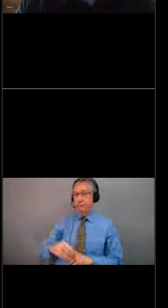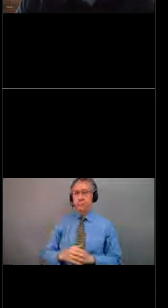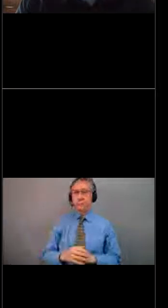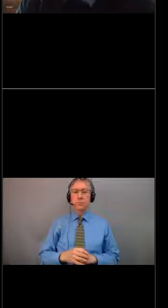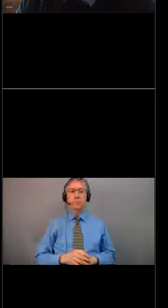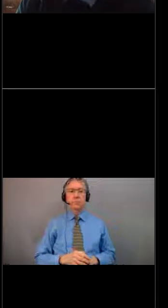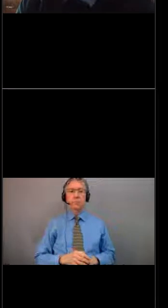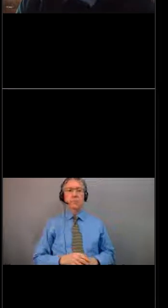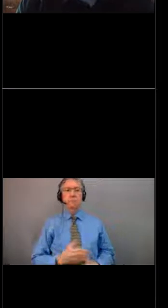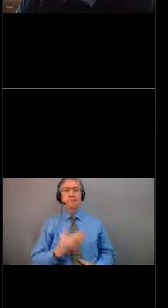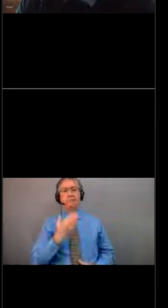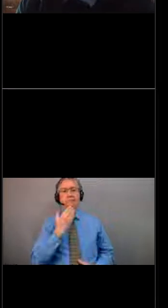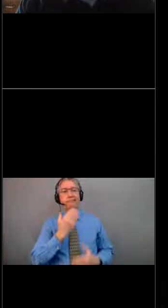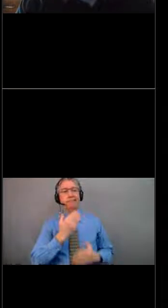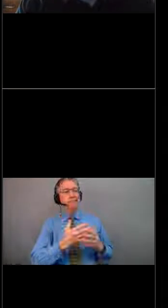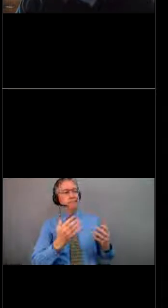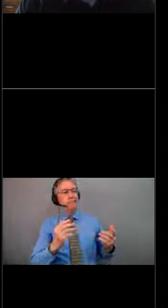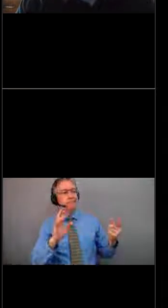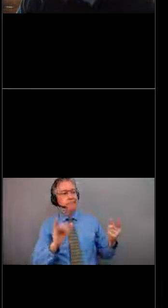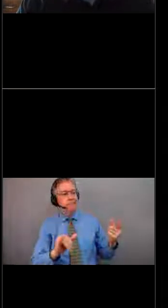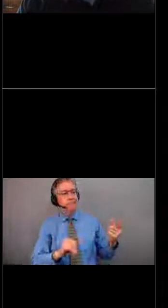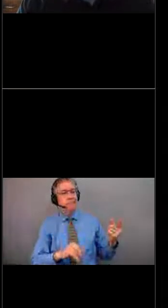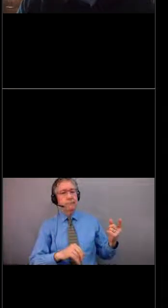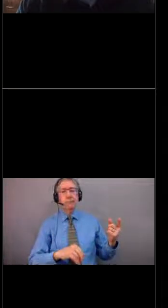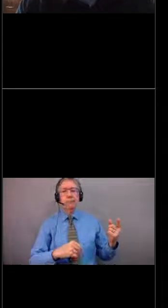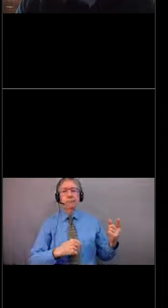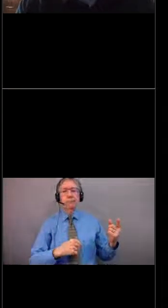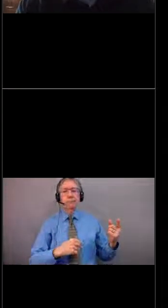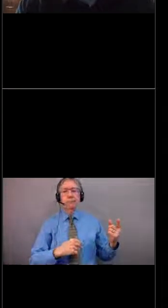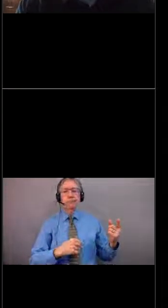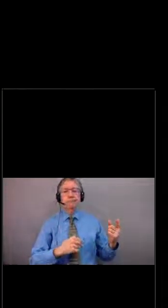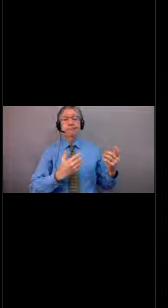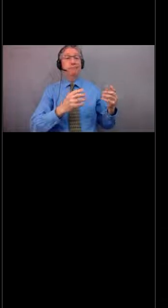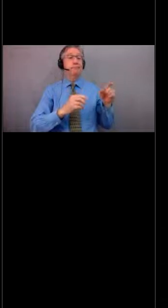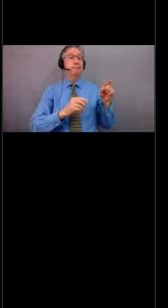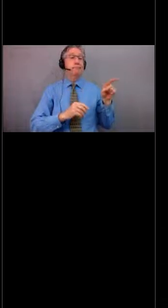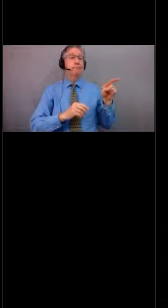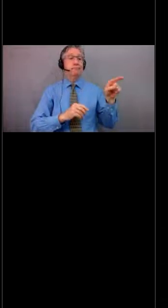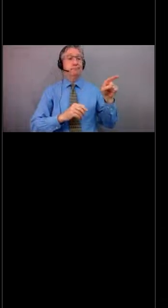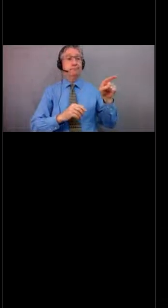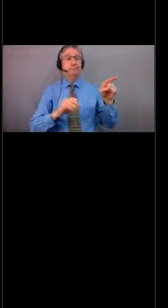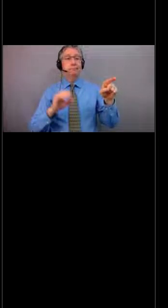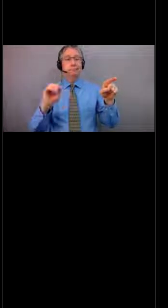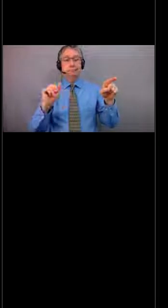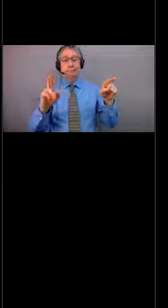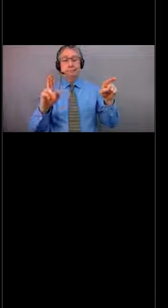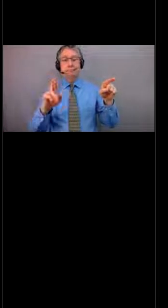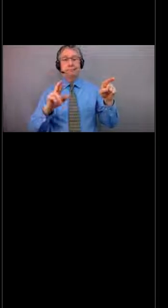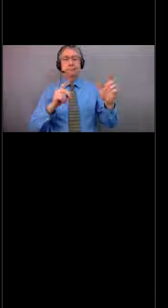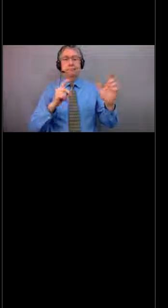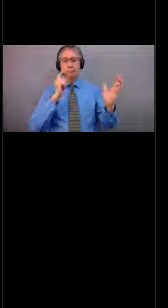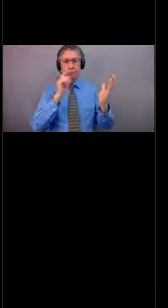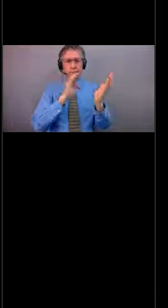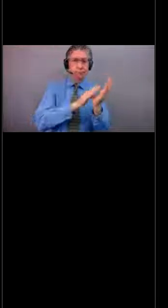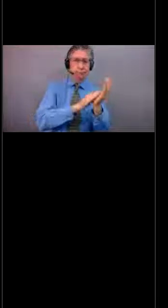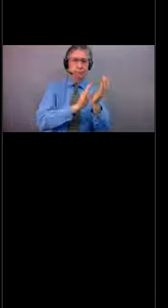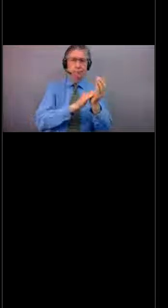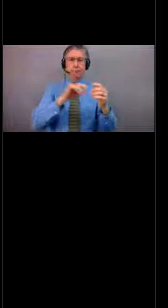Thank you very much, Gary. And I want to thank OAR for recognizing these scientific